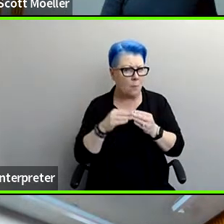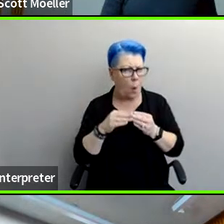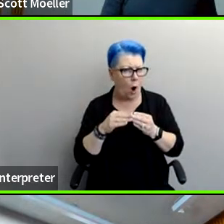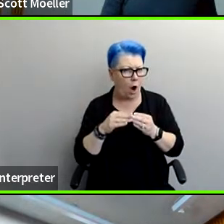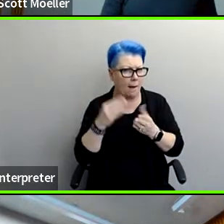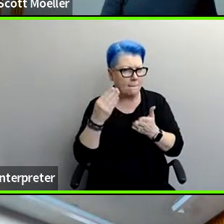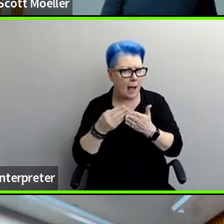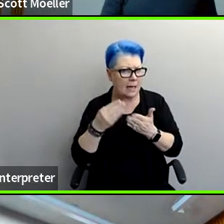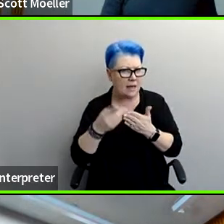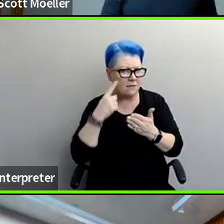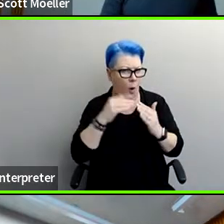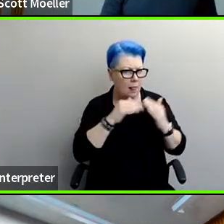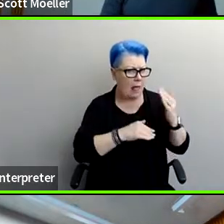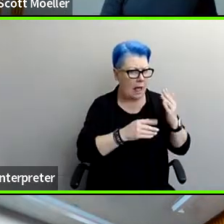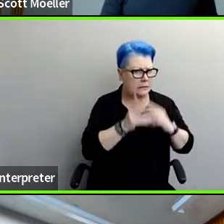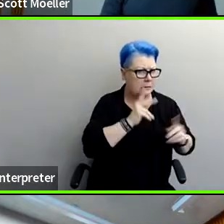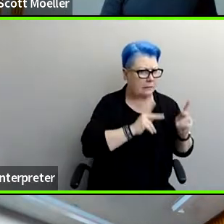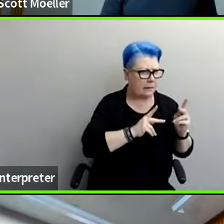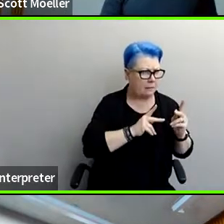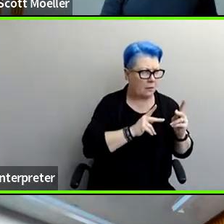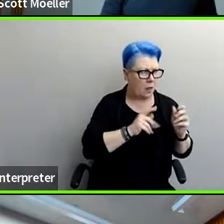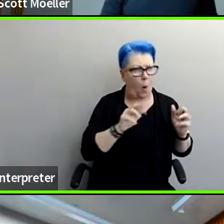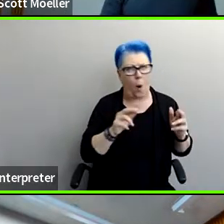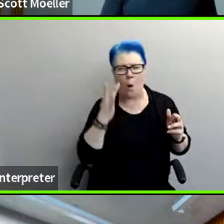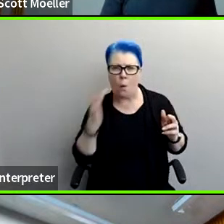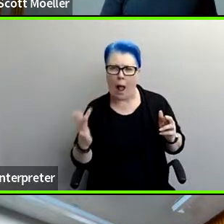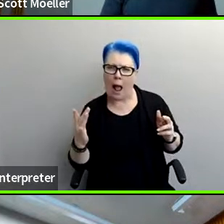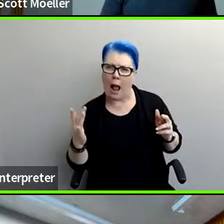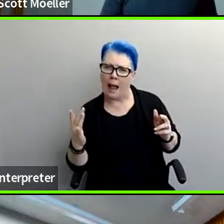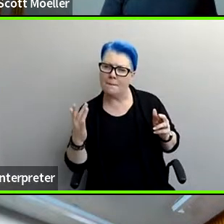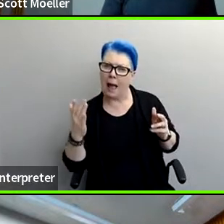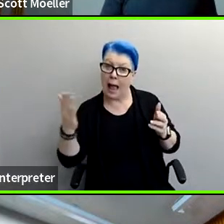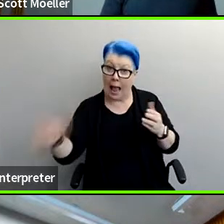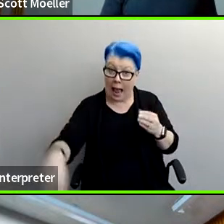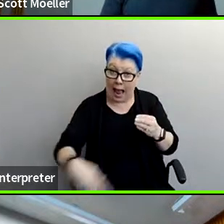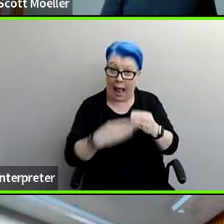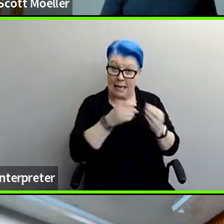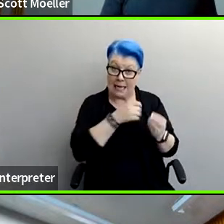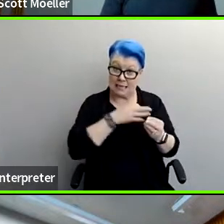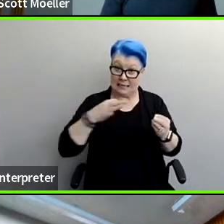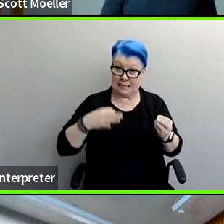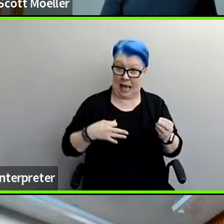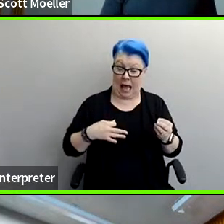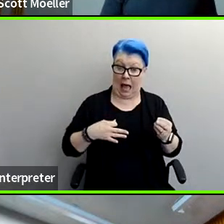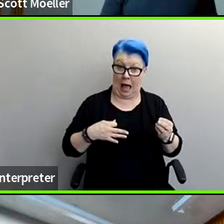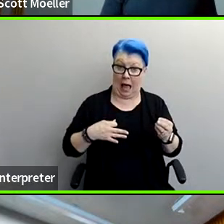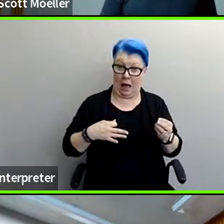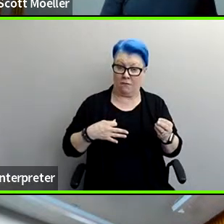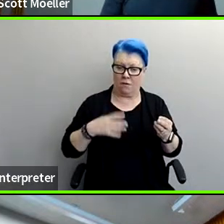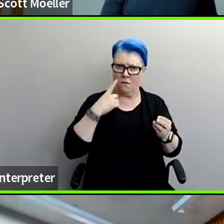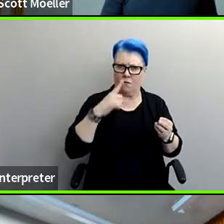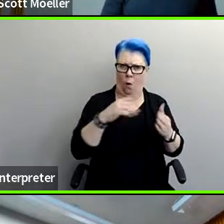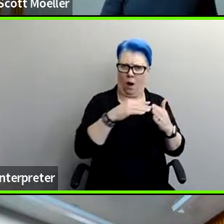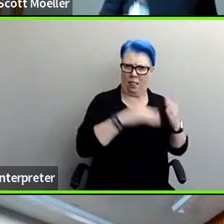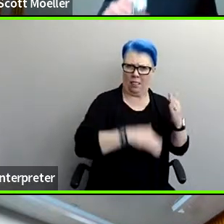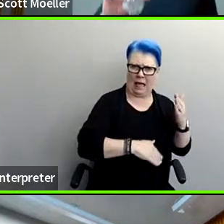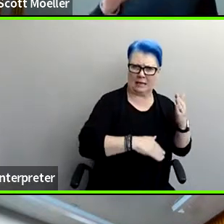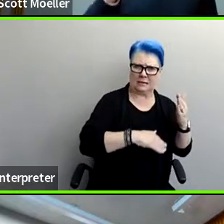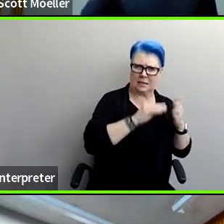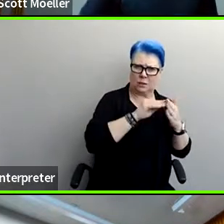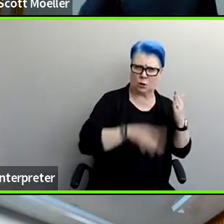less people? Why am I having more staff for less people? Is there a